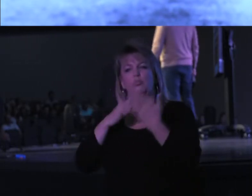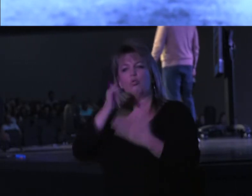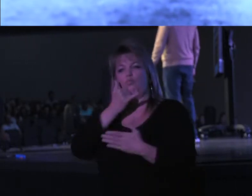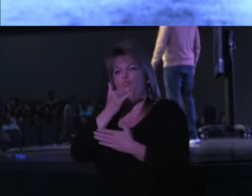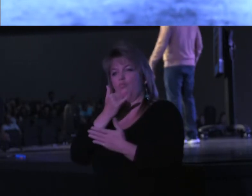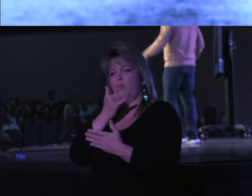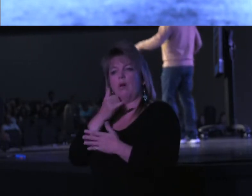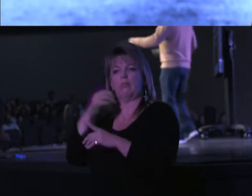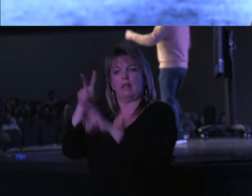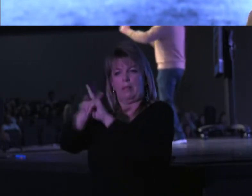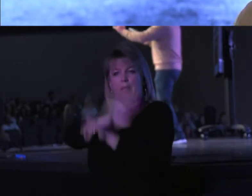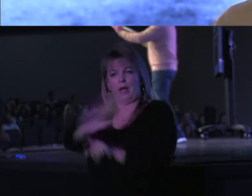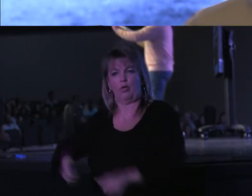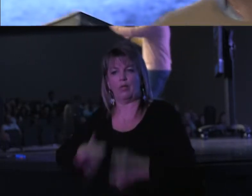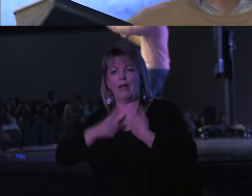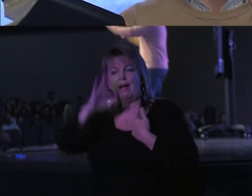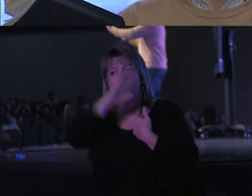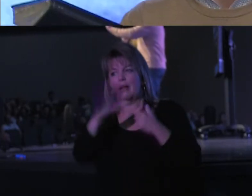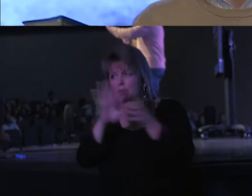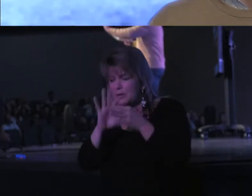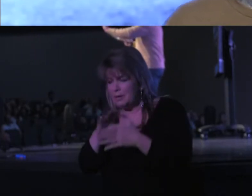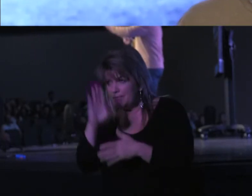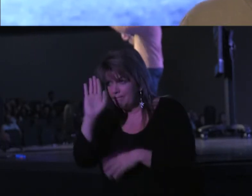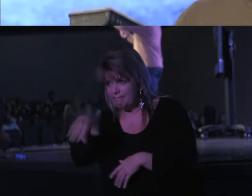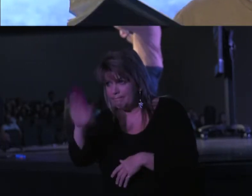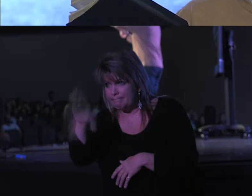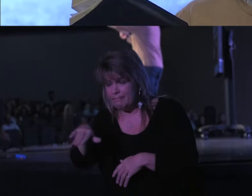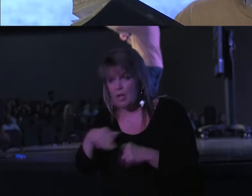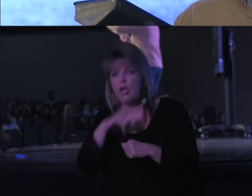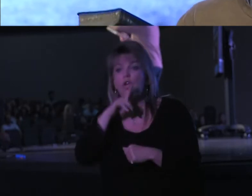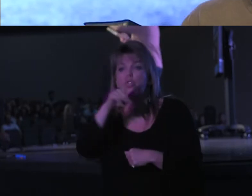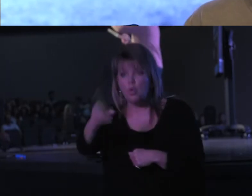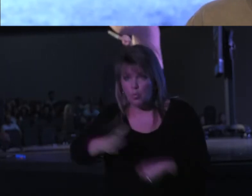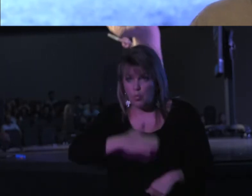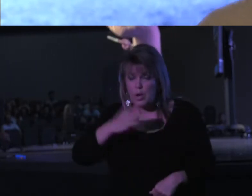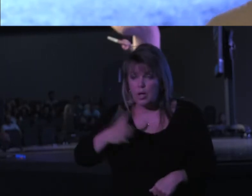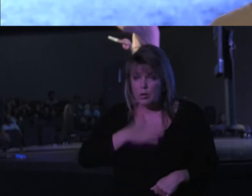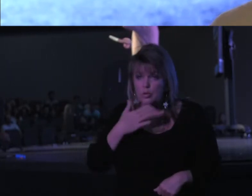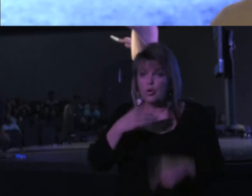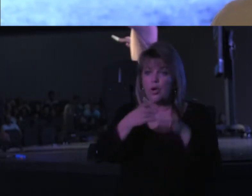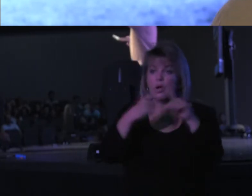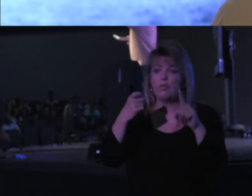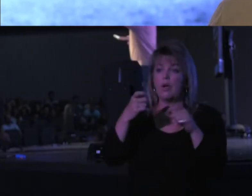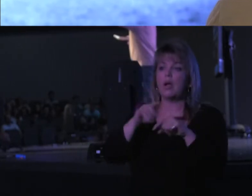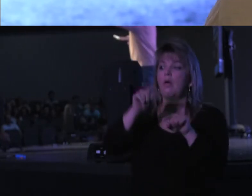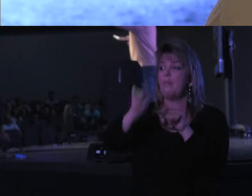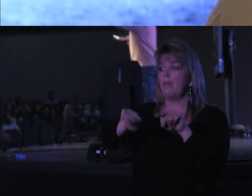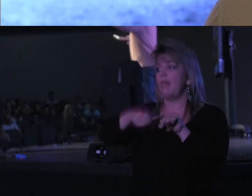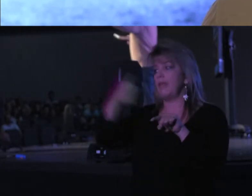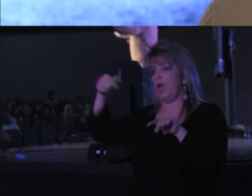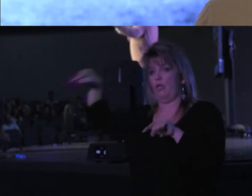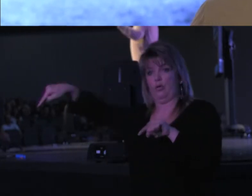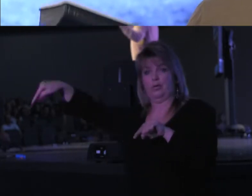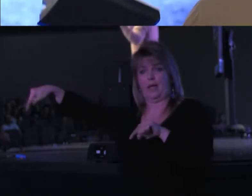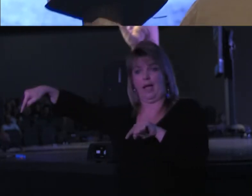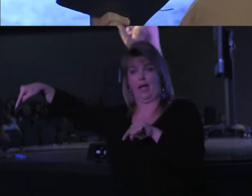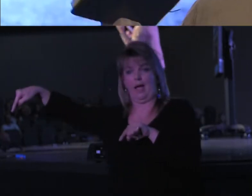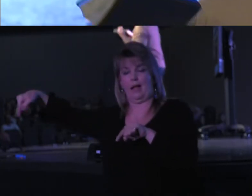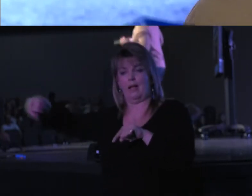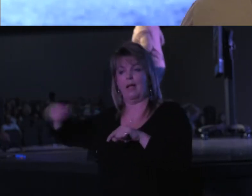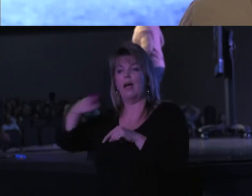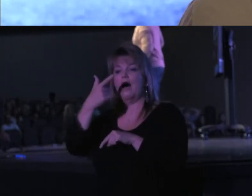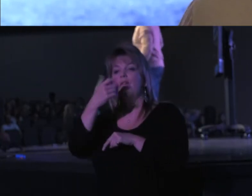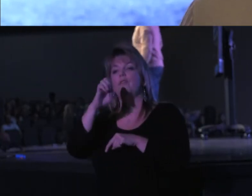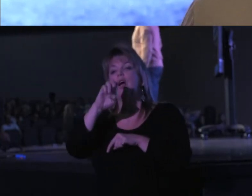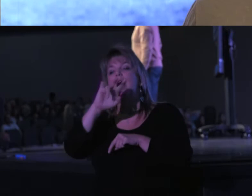life, only to never say, you know what? The real joy comes on the other side of